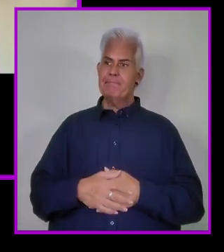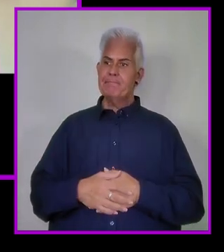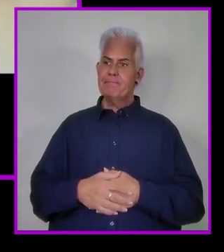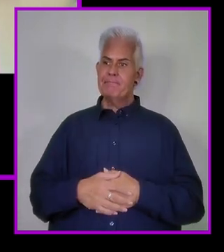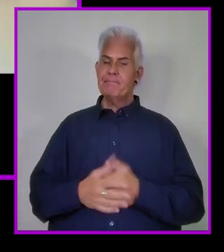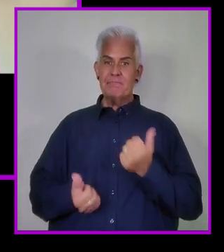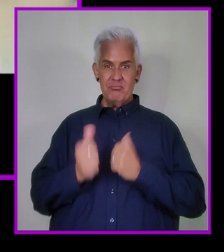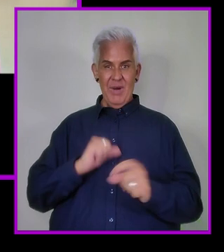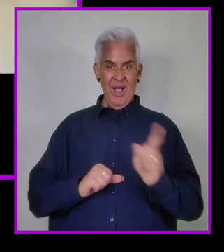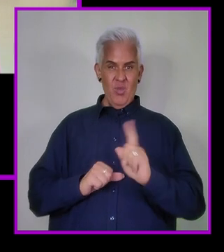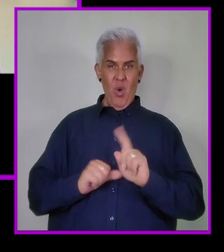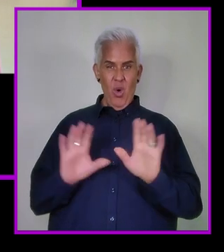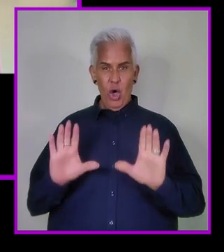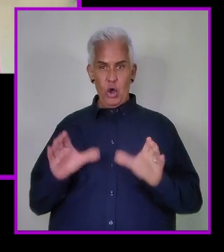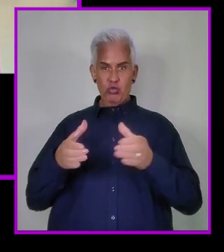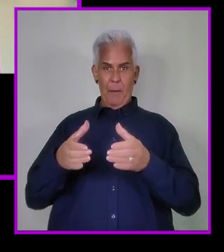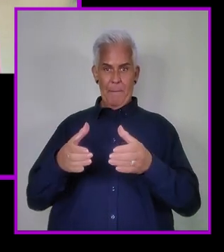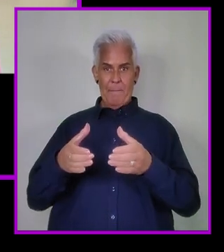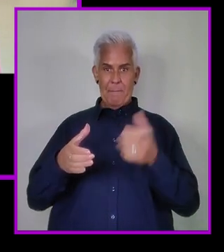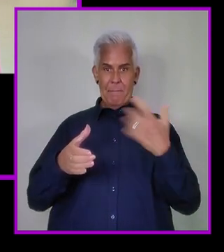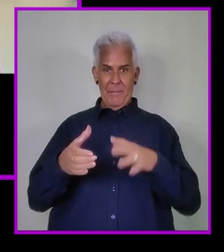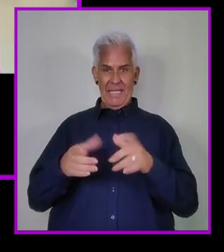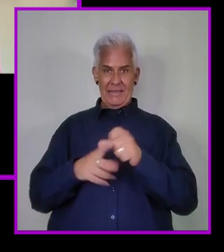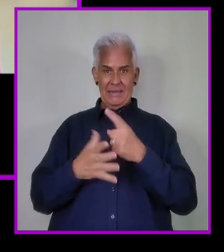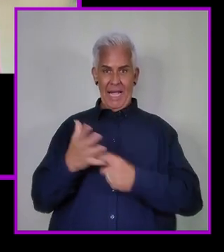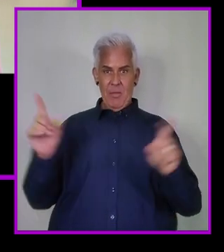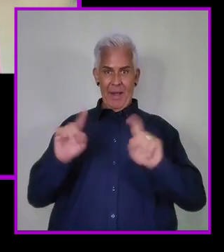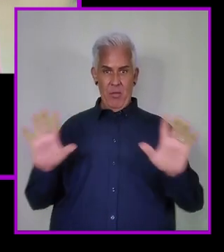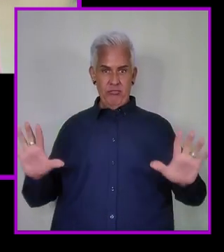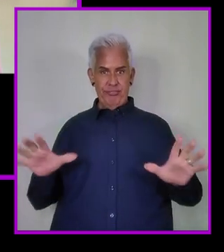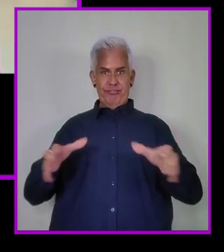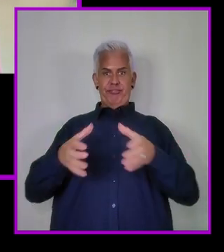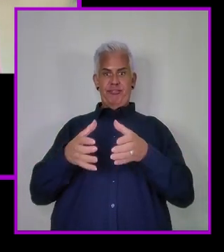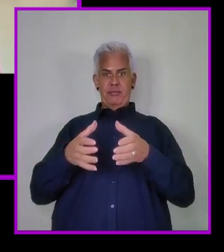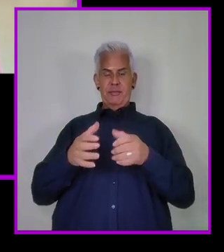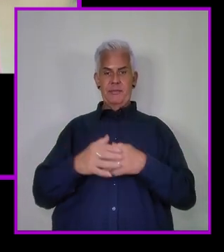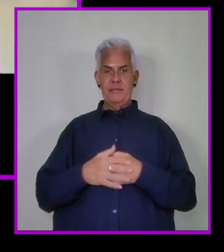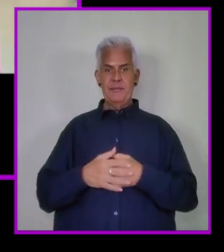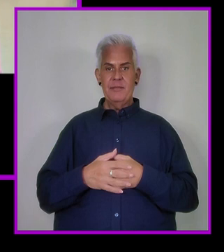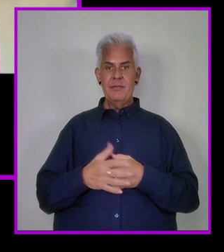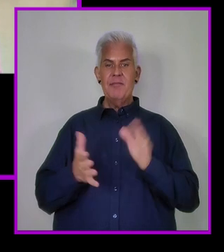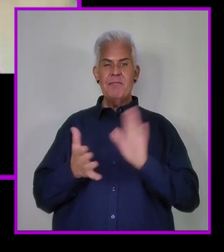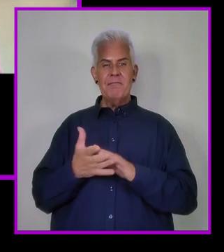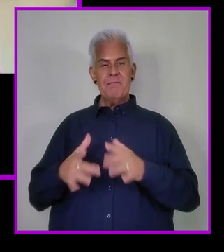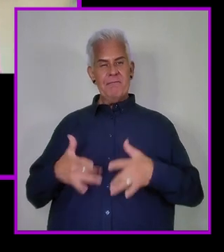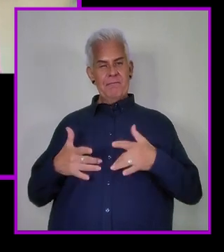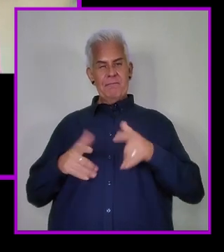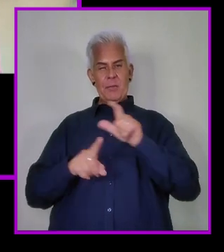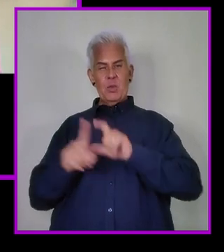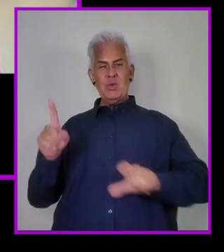that the group has brought disabled people together. And then we have that community